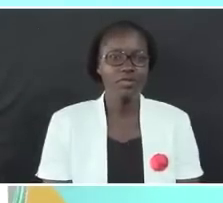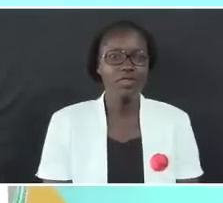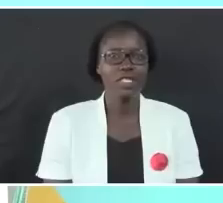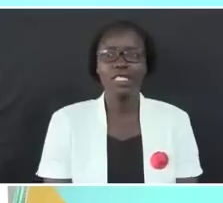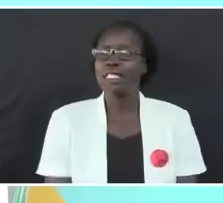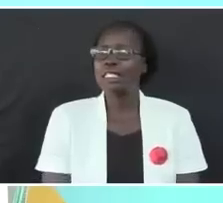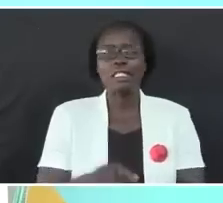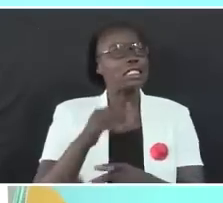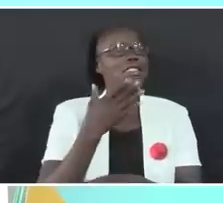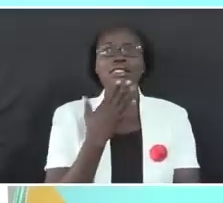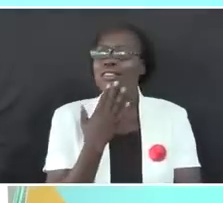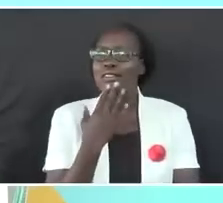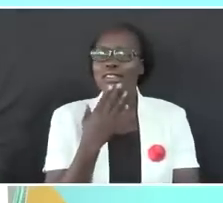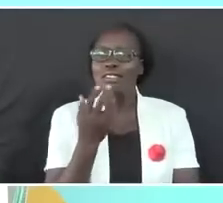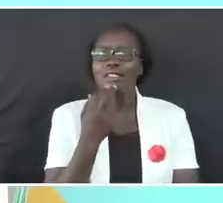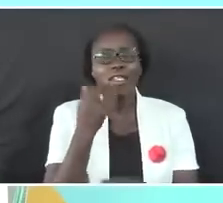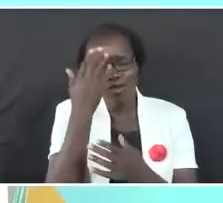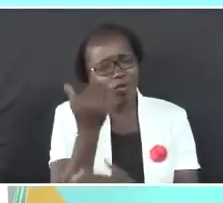I'm still wondering why you're laughing.